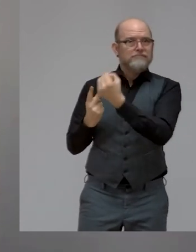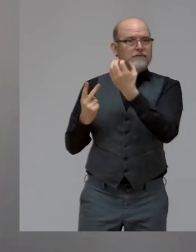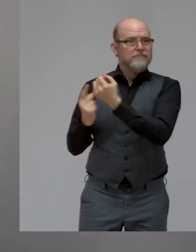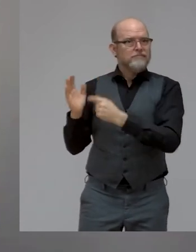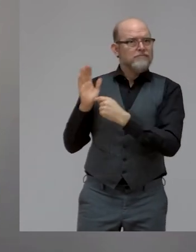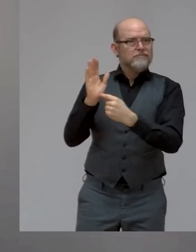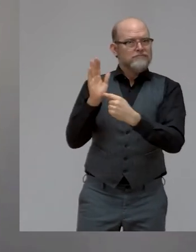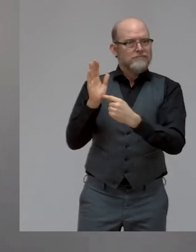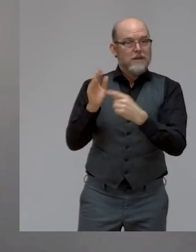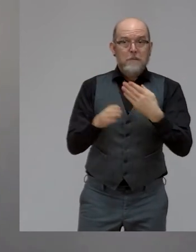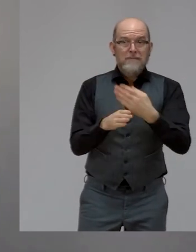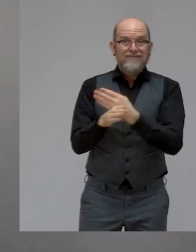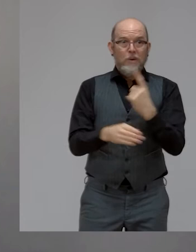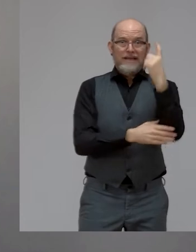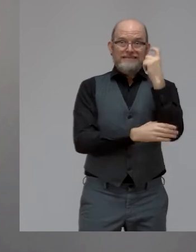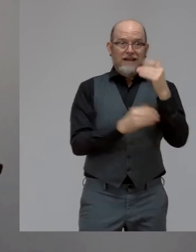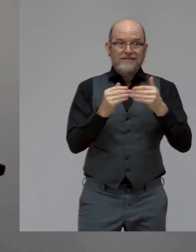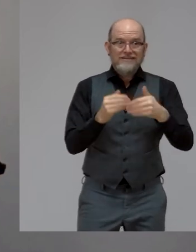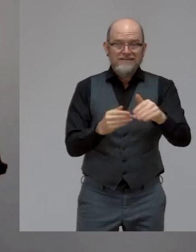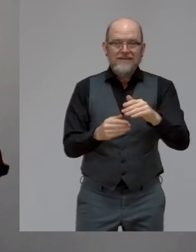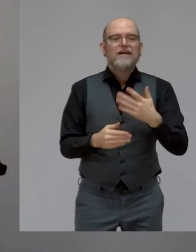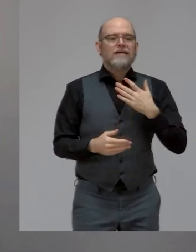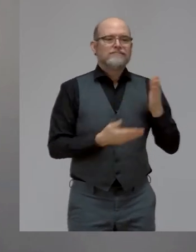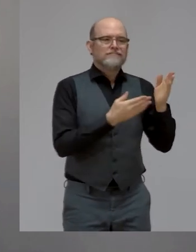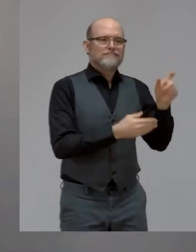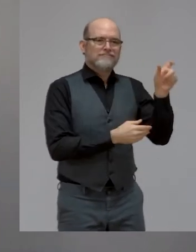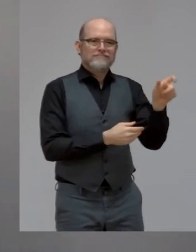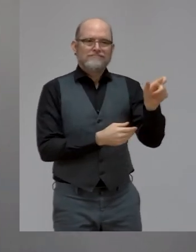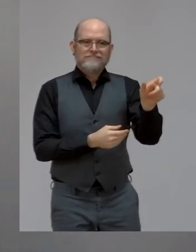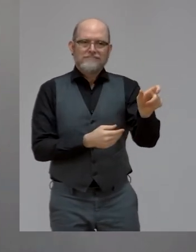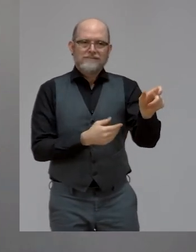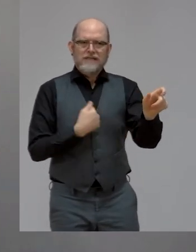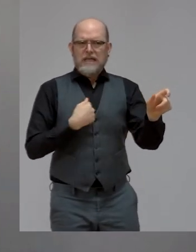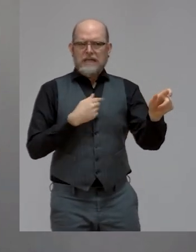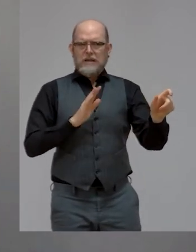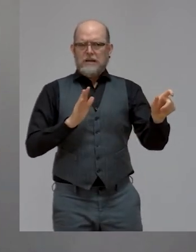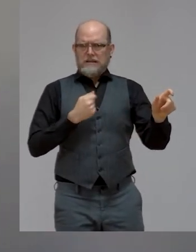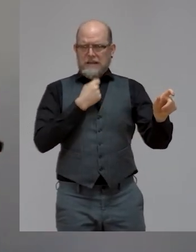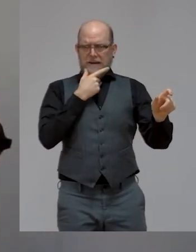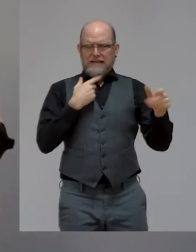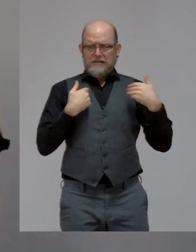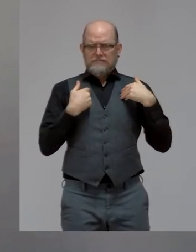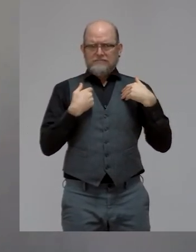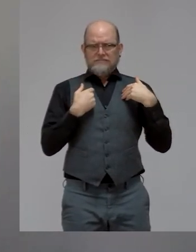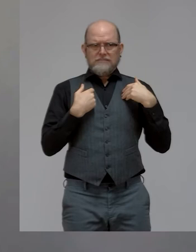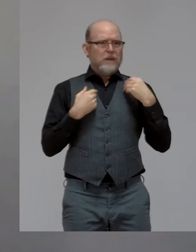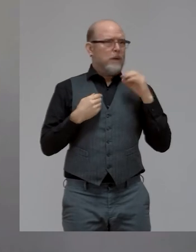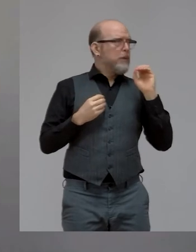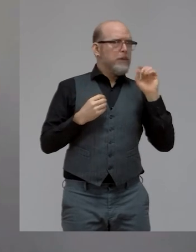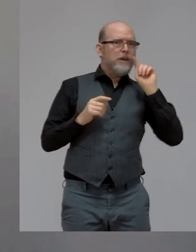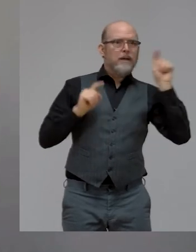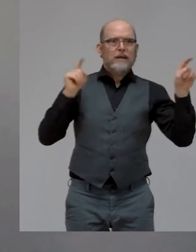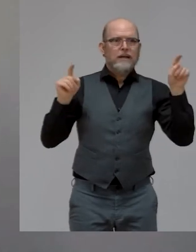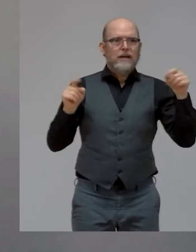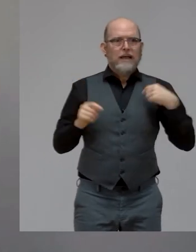keynote speakers, just to say, as I'm here in Dublin and there's snow on the ground, which is very unusual, with my two dogs, I